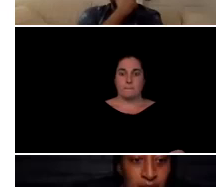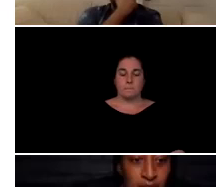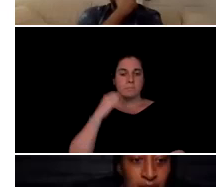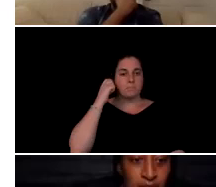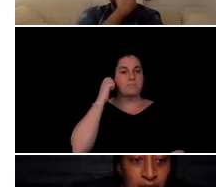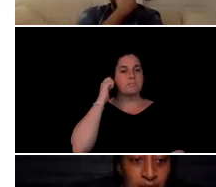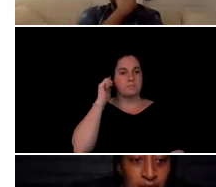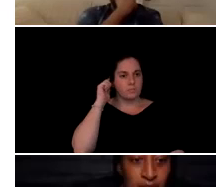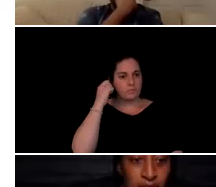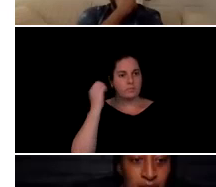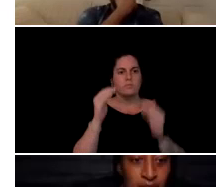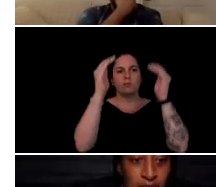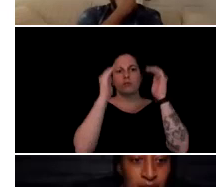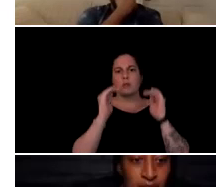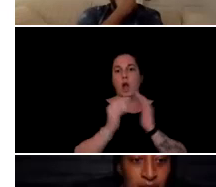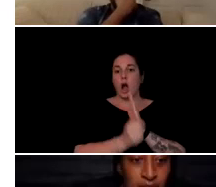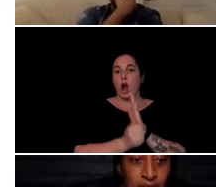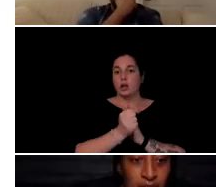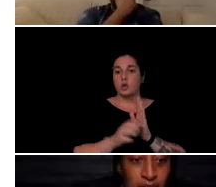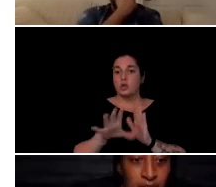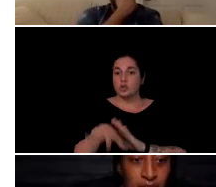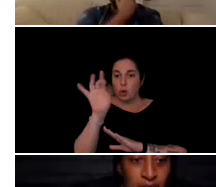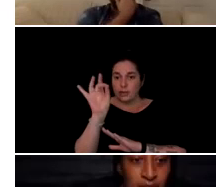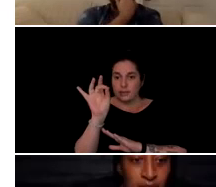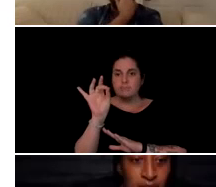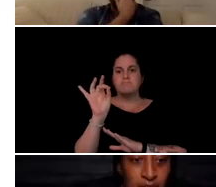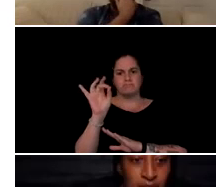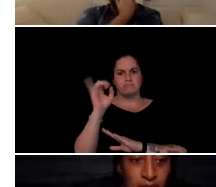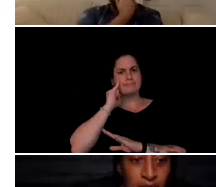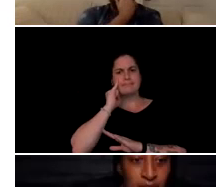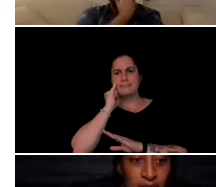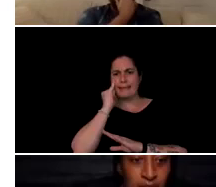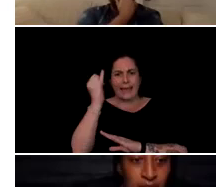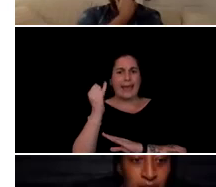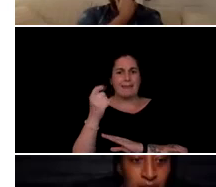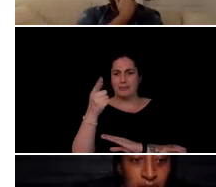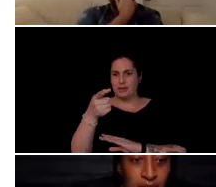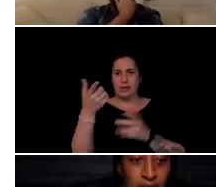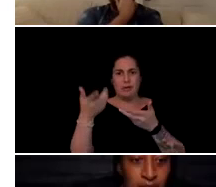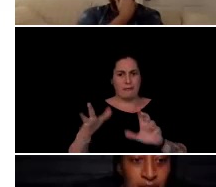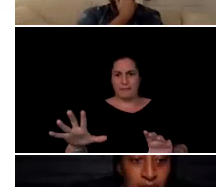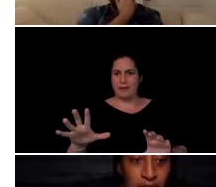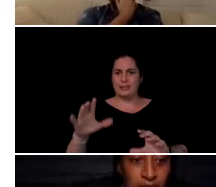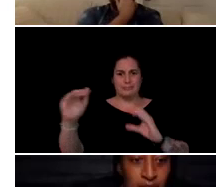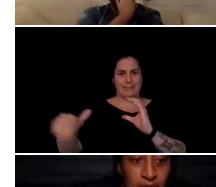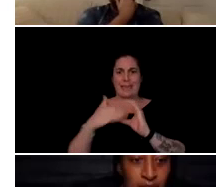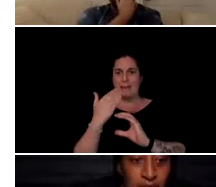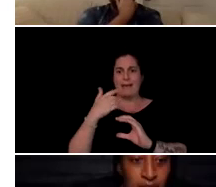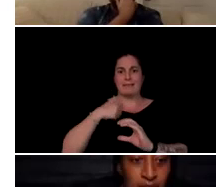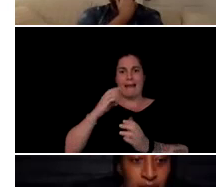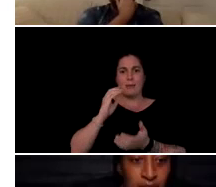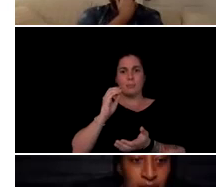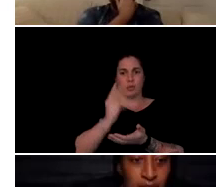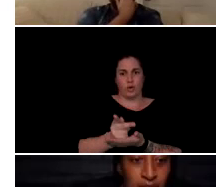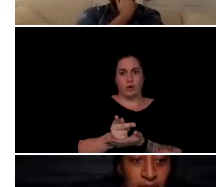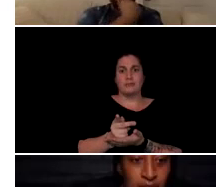Article choice. If you got your article approved, you automatically get 20 points in that category. Okay.